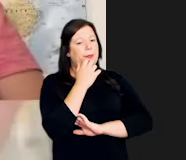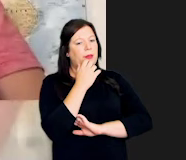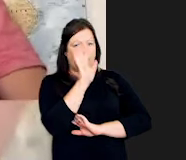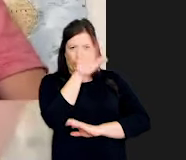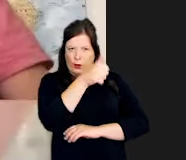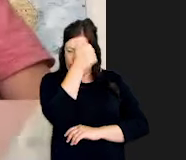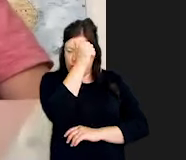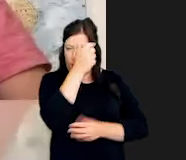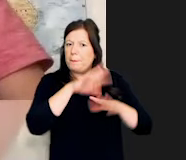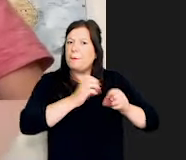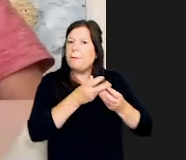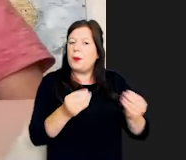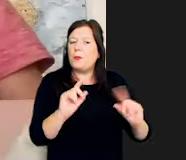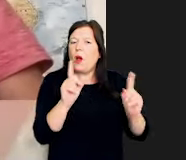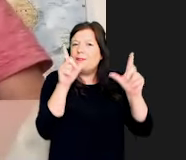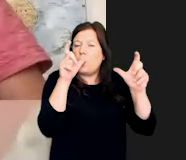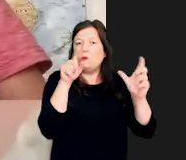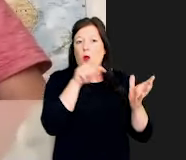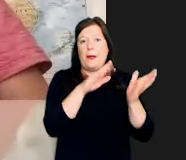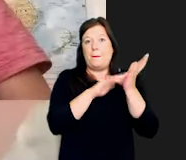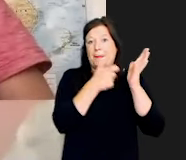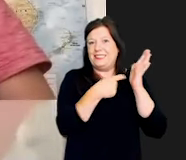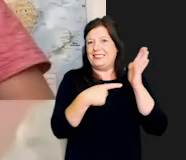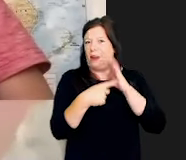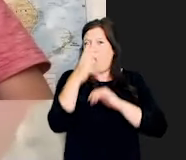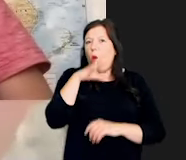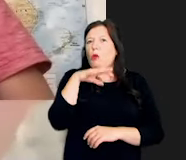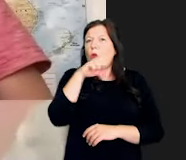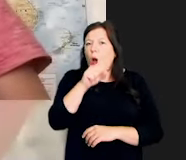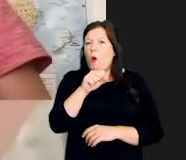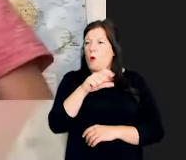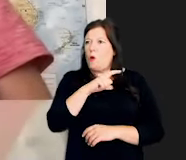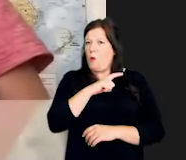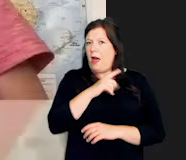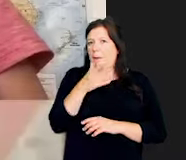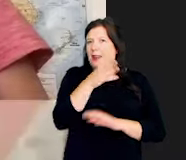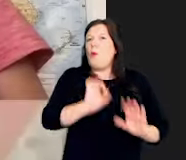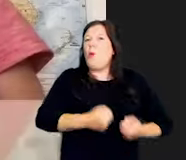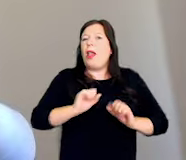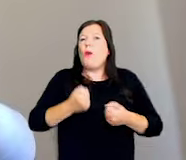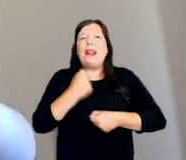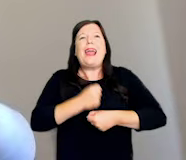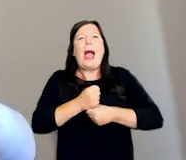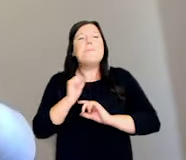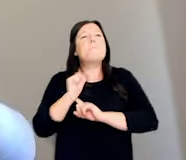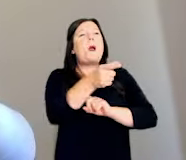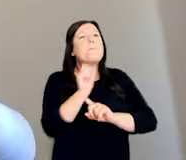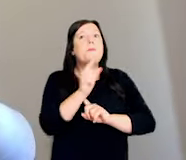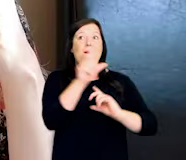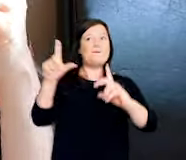I know! Is it with Mr. T and the old goat the day we went welly-wanging?